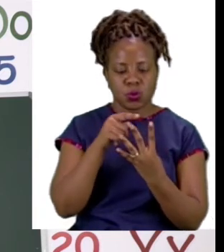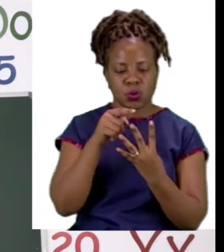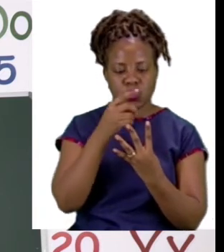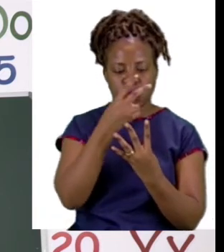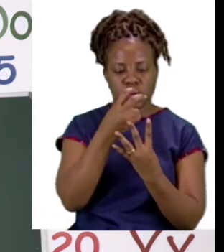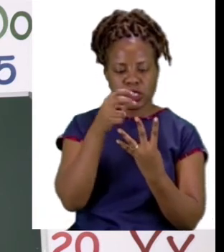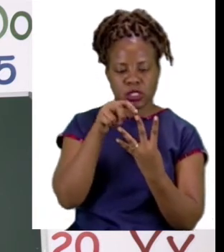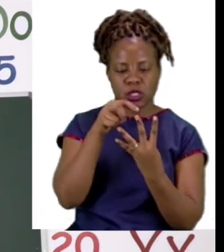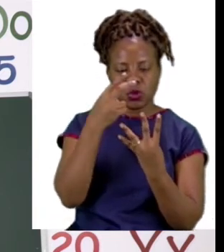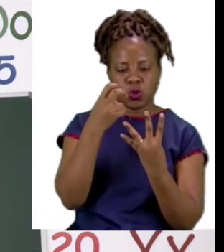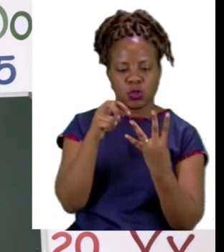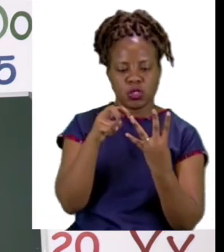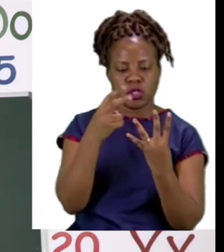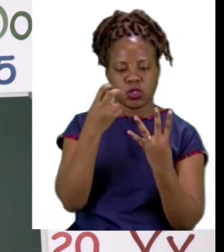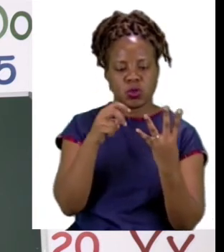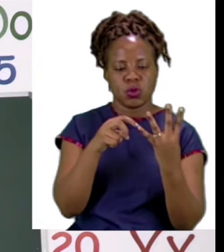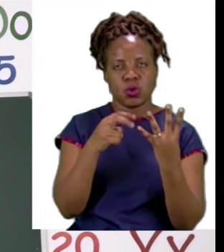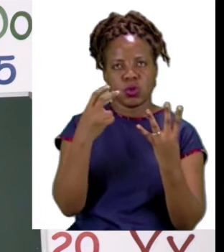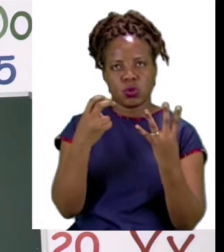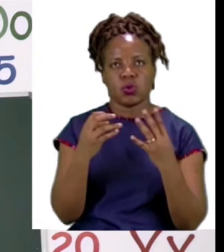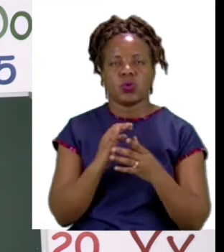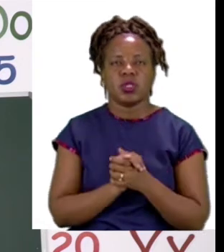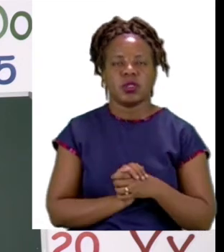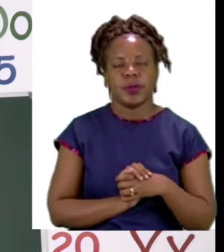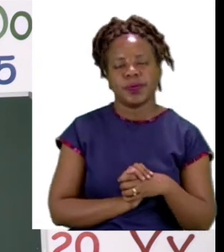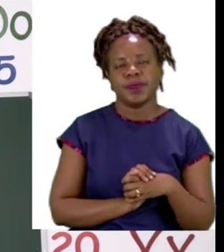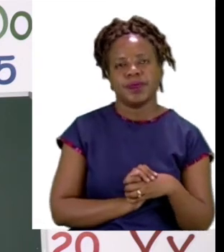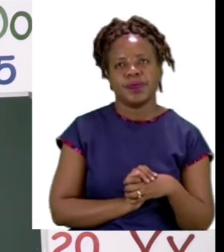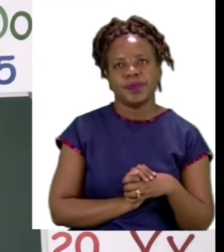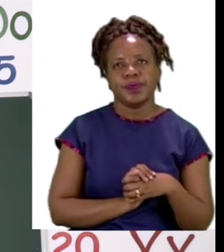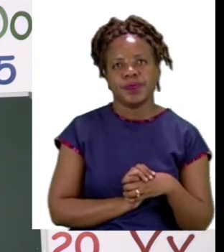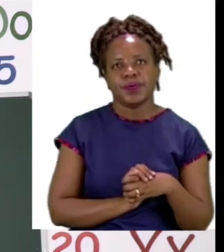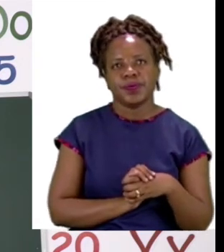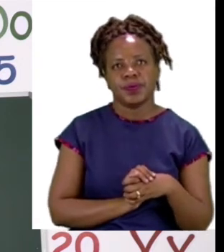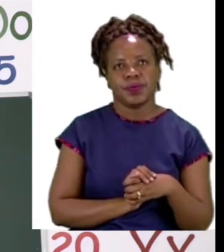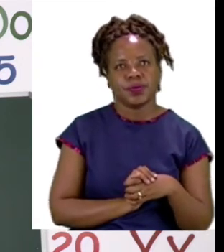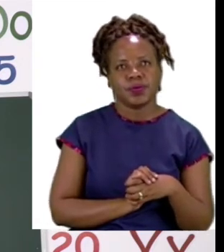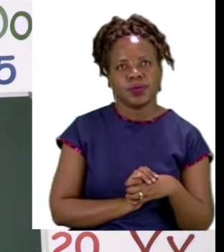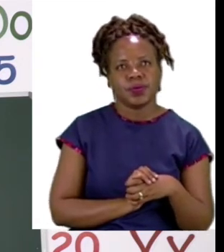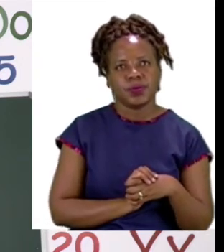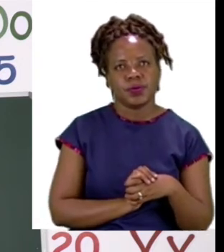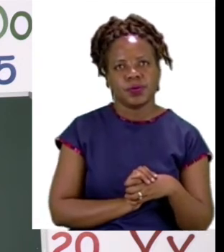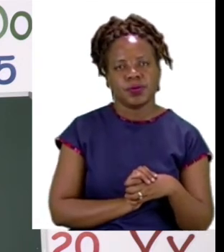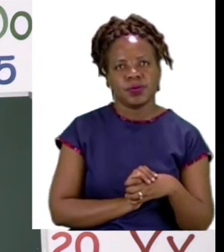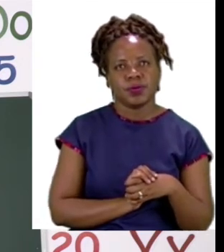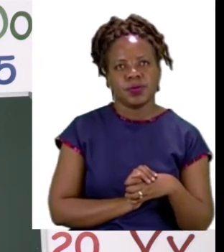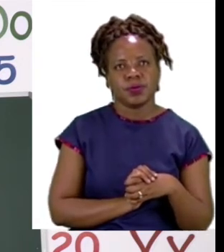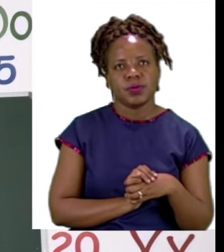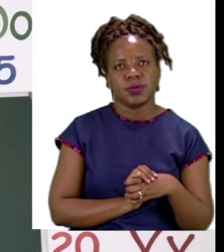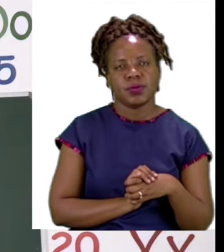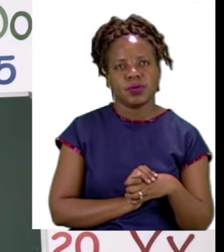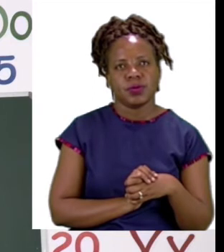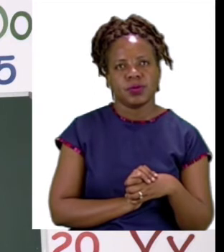every time so that we can find the 20 pies plus 4.